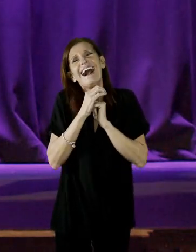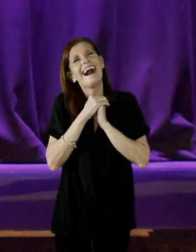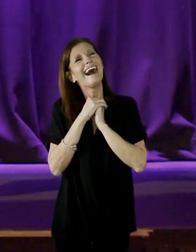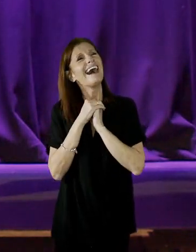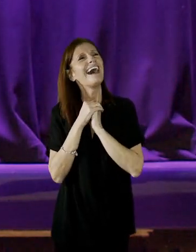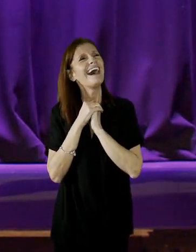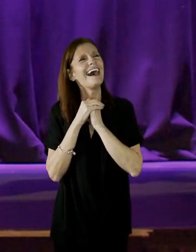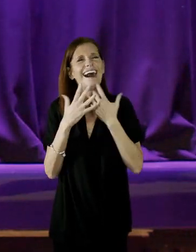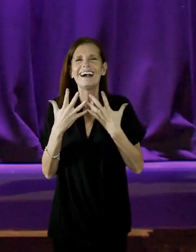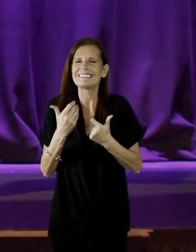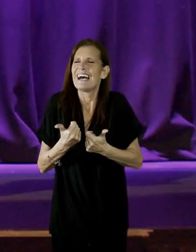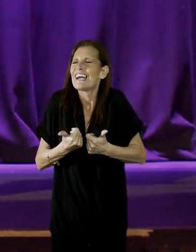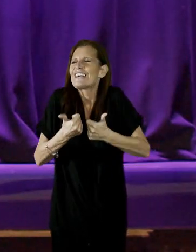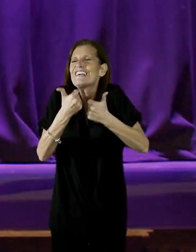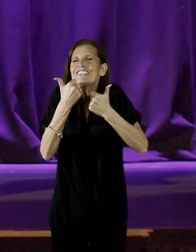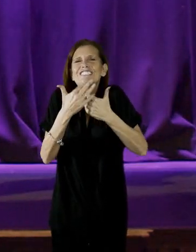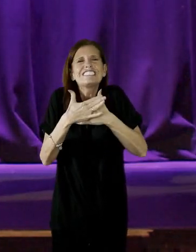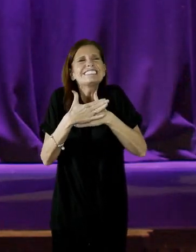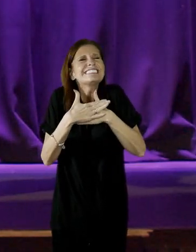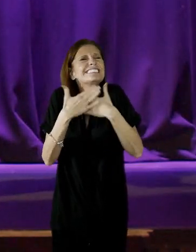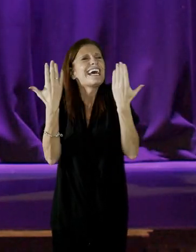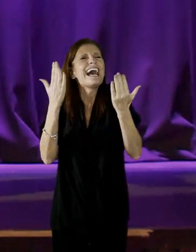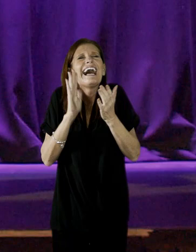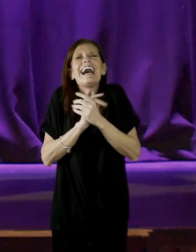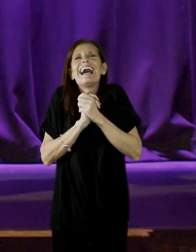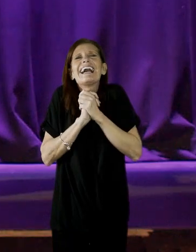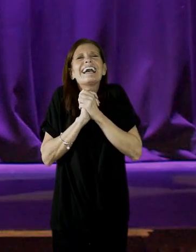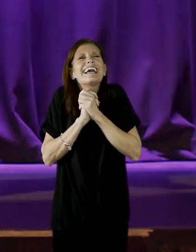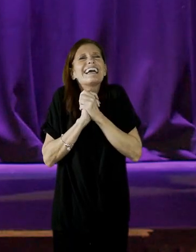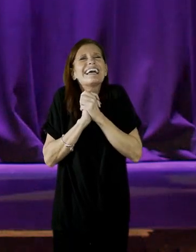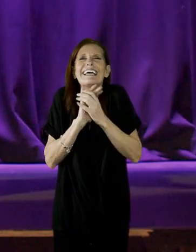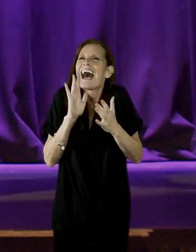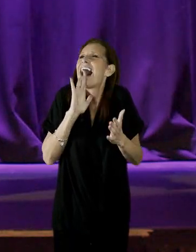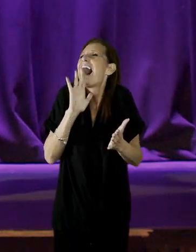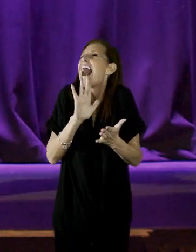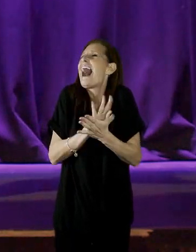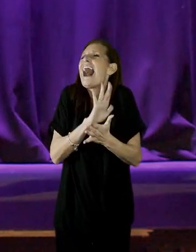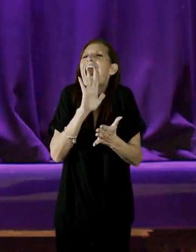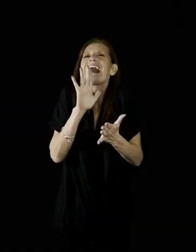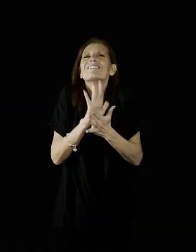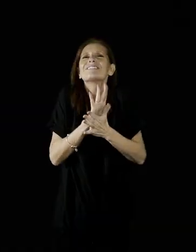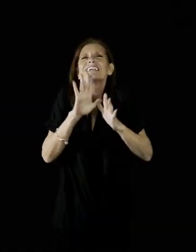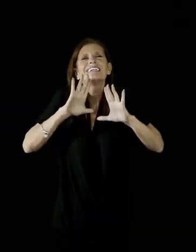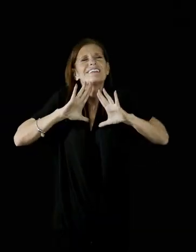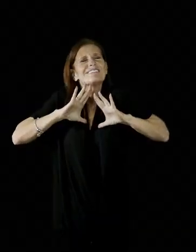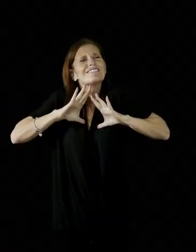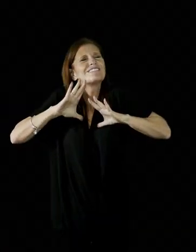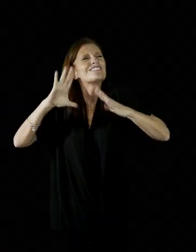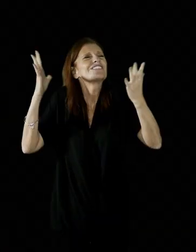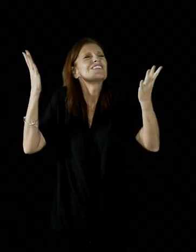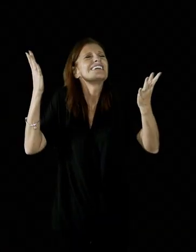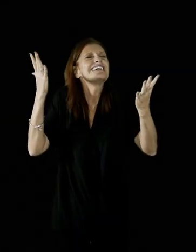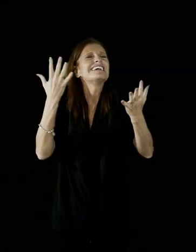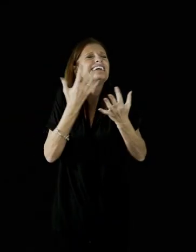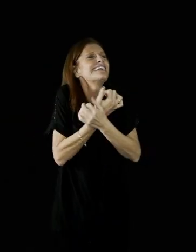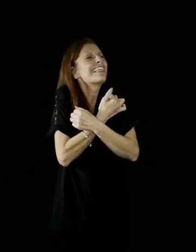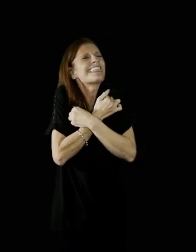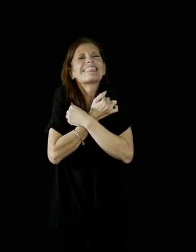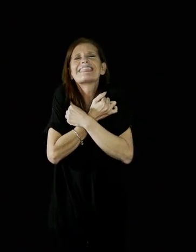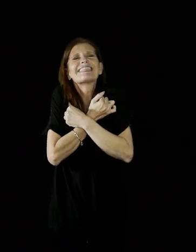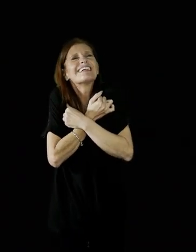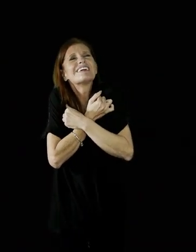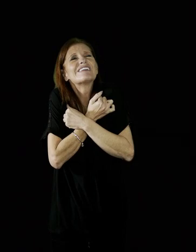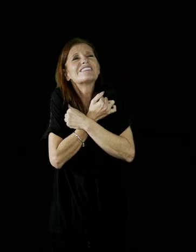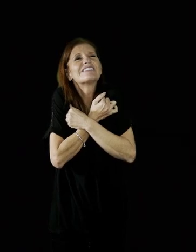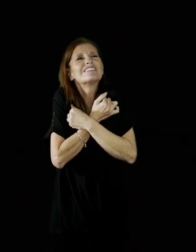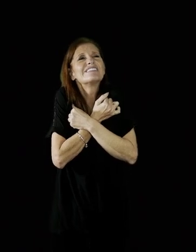great day. I'm happy, I'm free, and I'm loved. Or so he